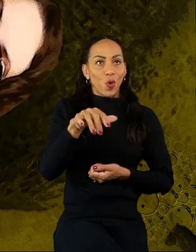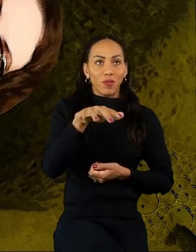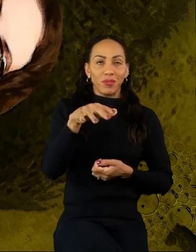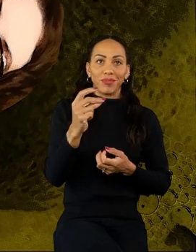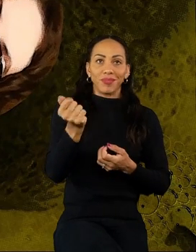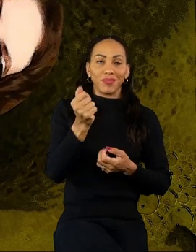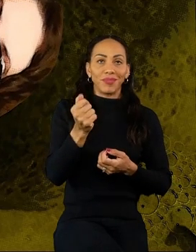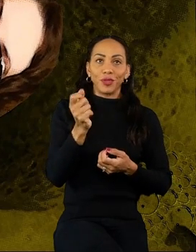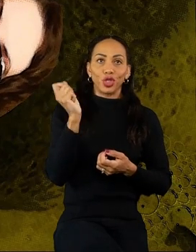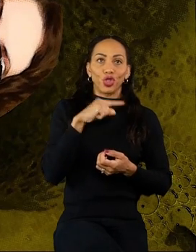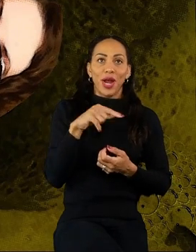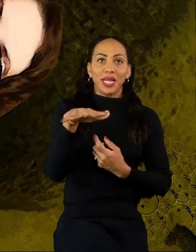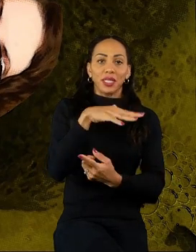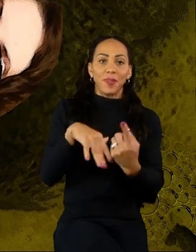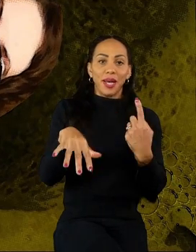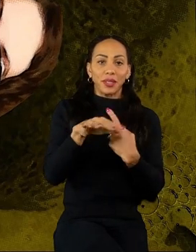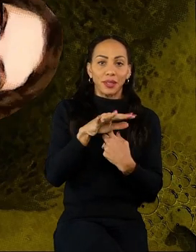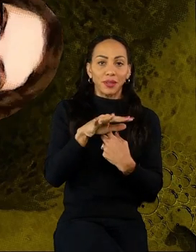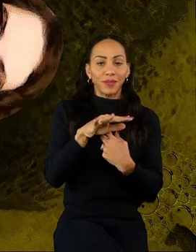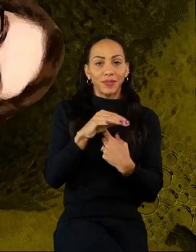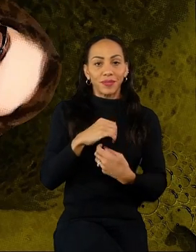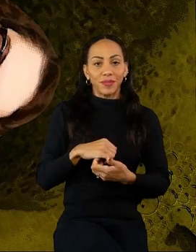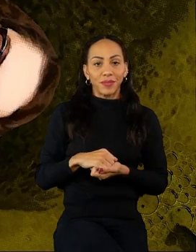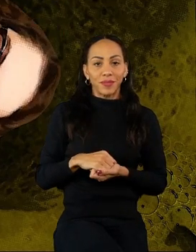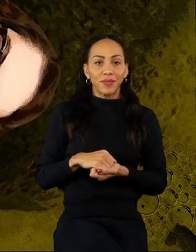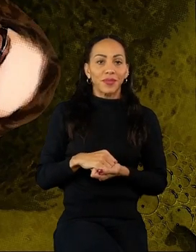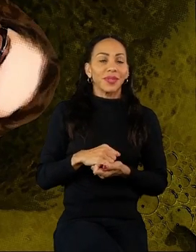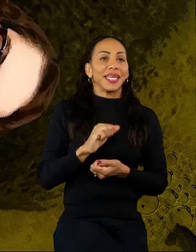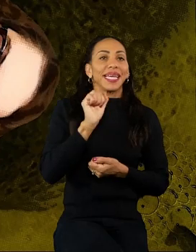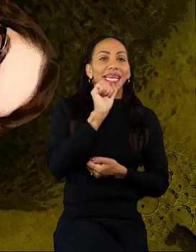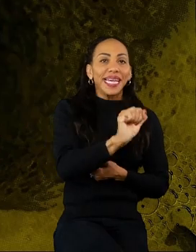in these strange spaces. I can't speed up the scenes. The scenes last